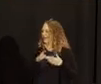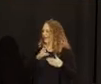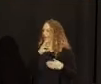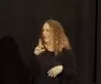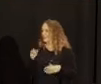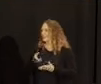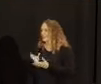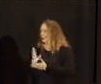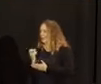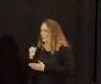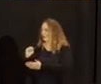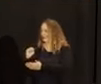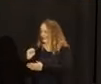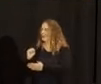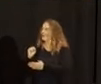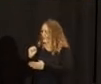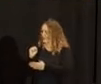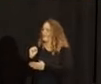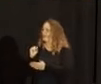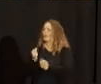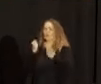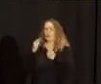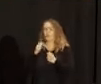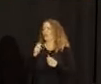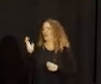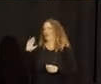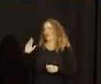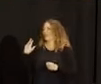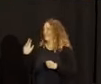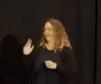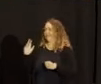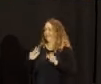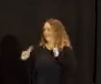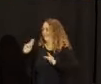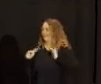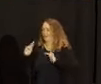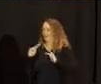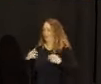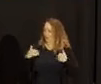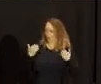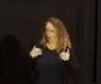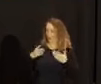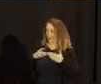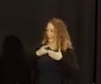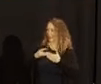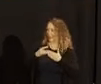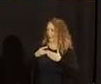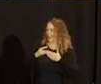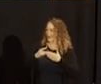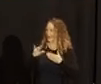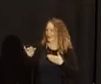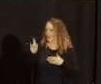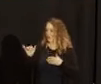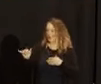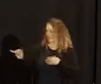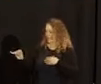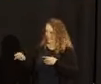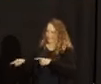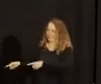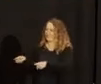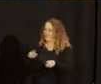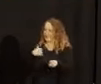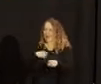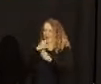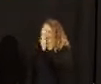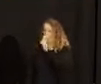disability rights movement, there are so many other figures, youth leader figures like Judy, who I can think